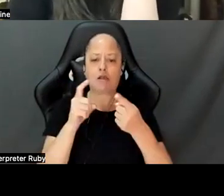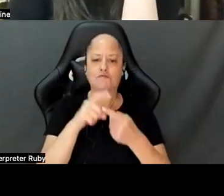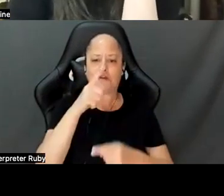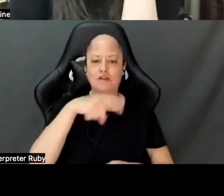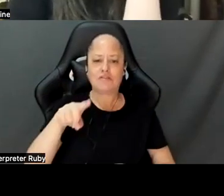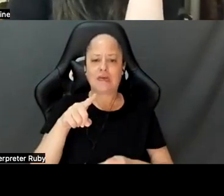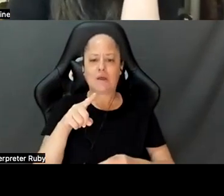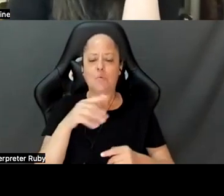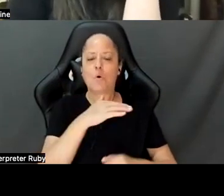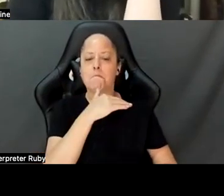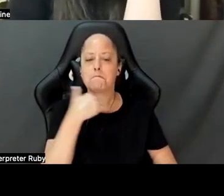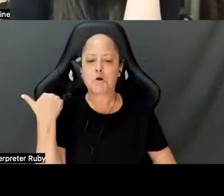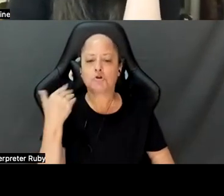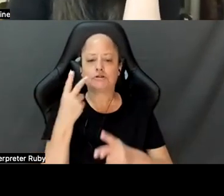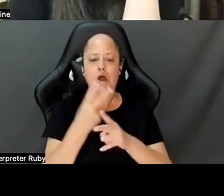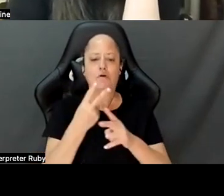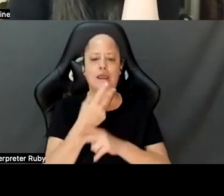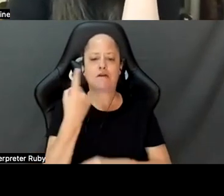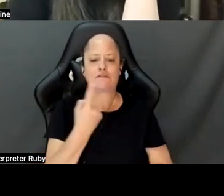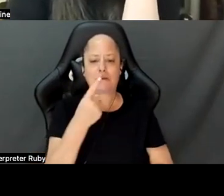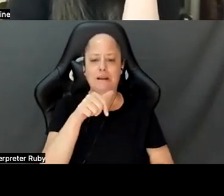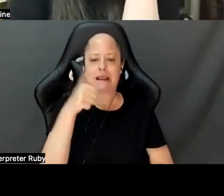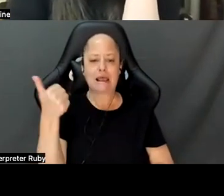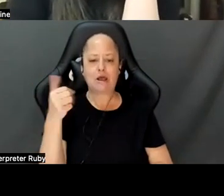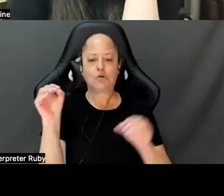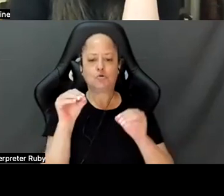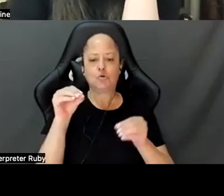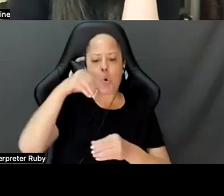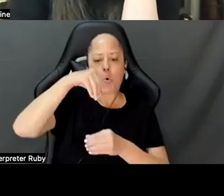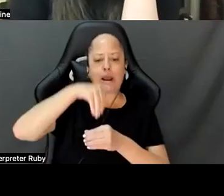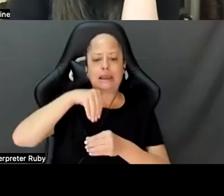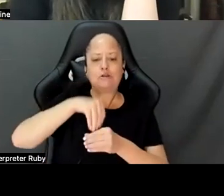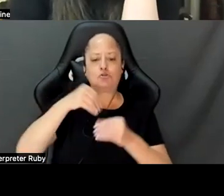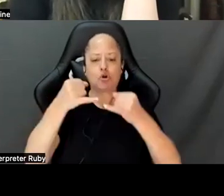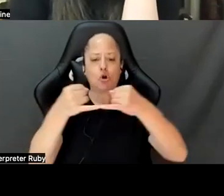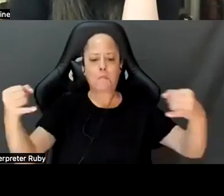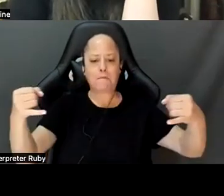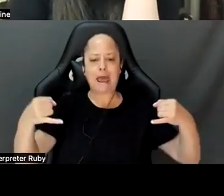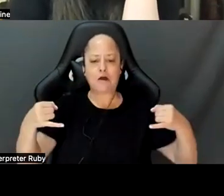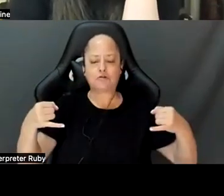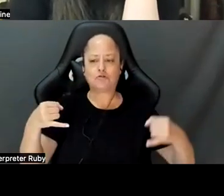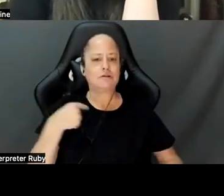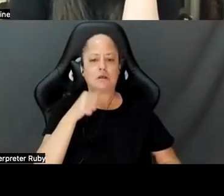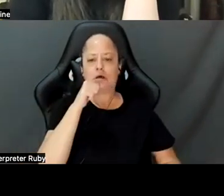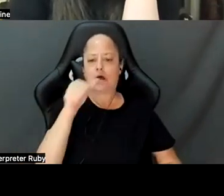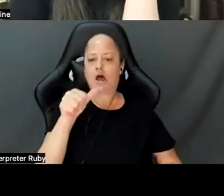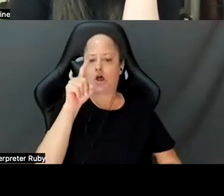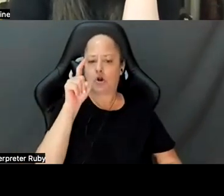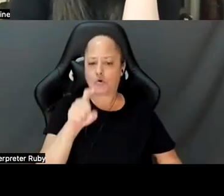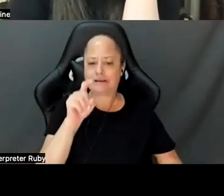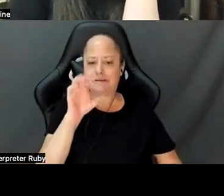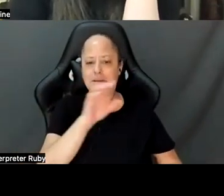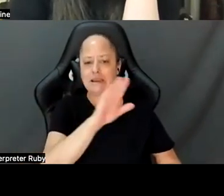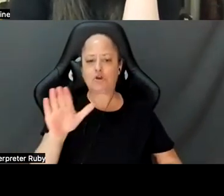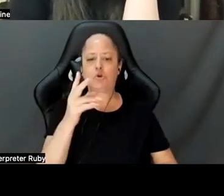burnt out off of caring for someone else and didn't have any internal boundaries to be like, I don't need to be your caregiver. I can just